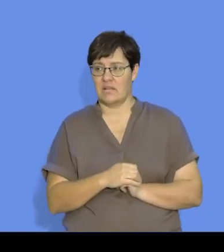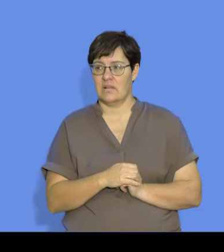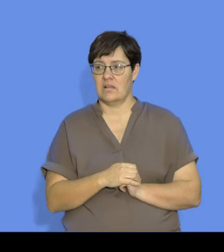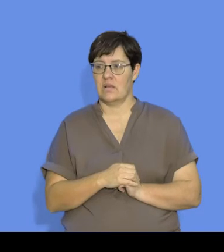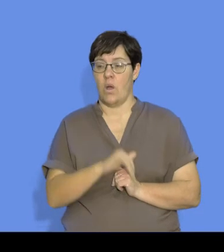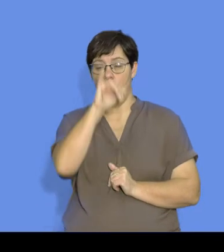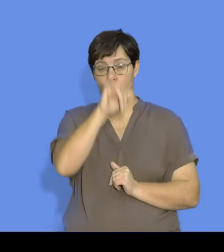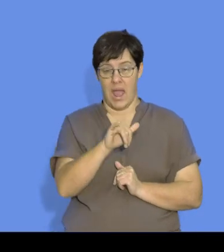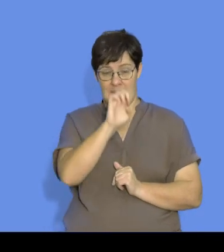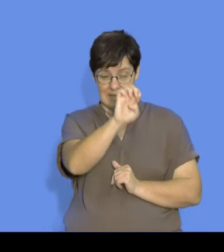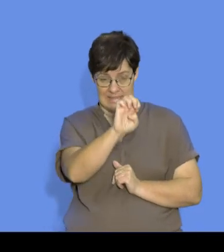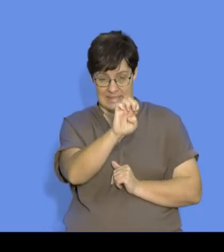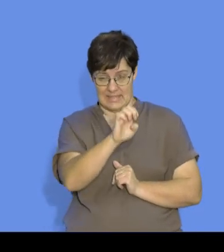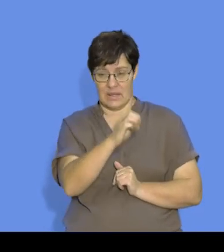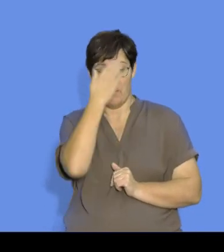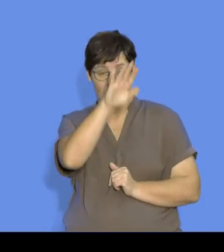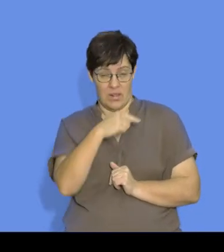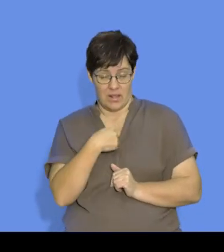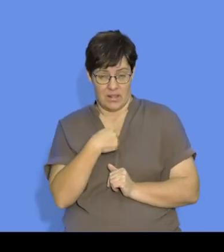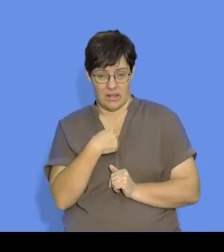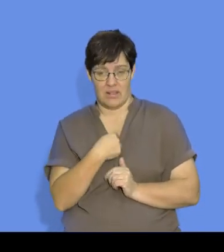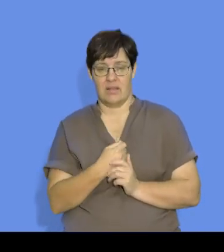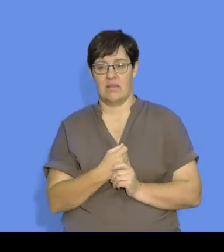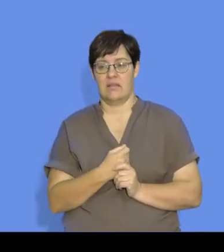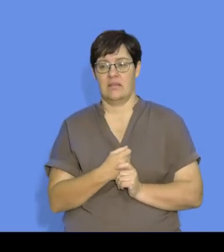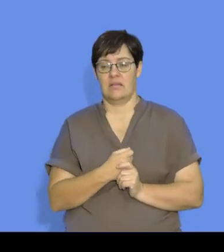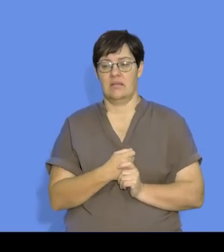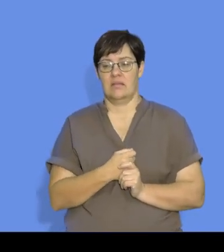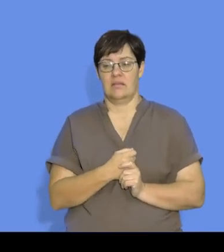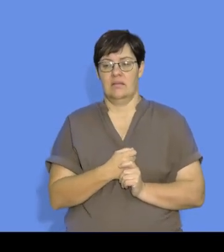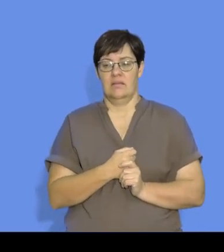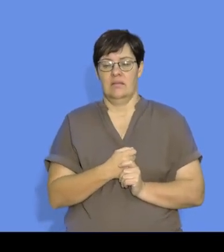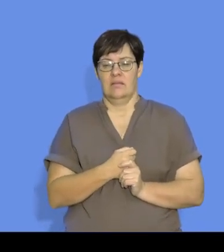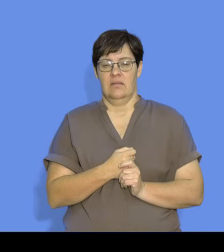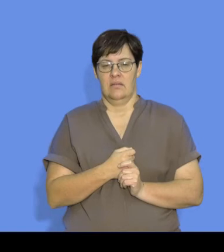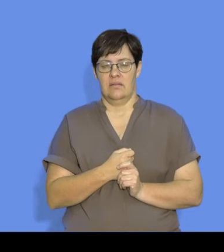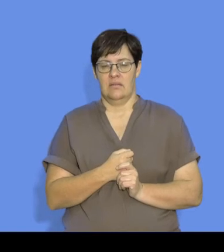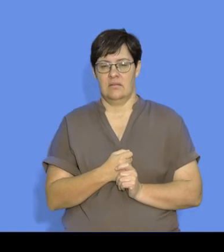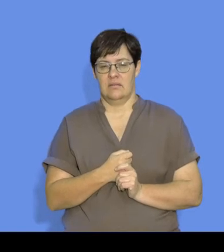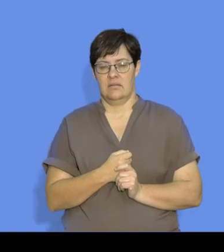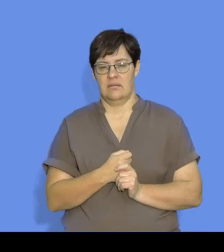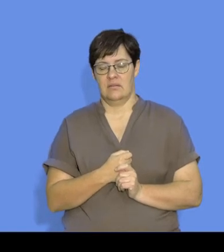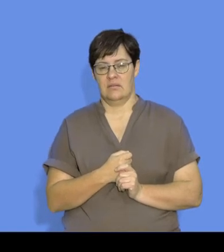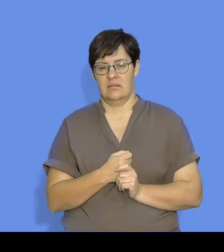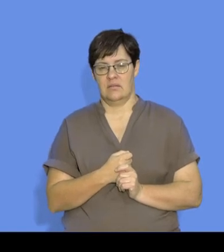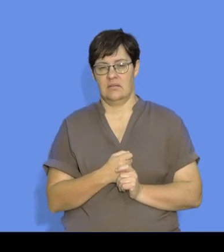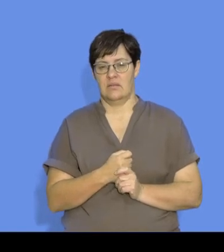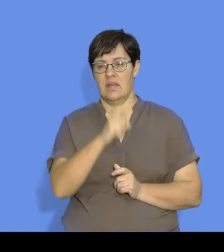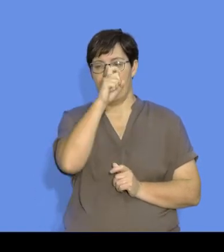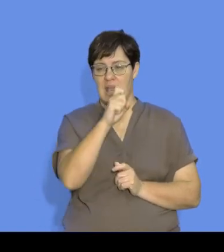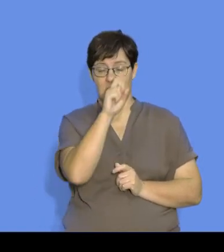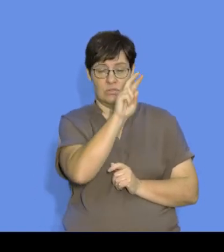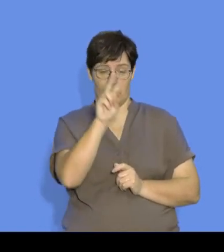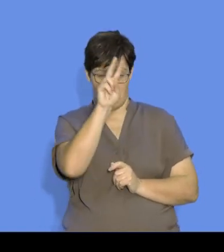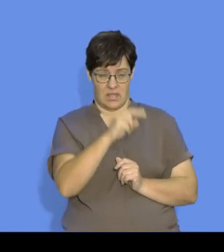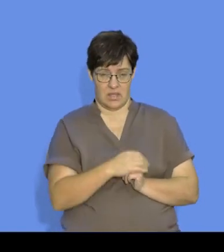So the y at E, I know that, so y at E is actually equals to